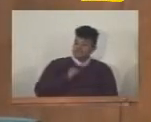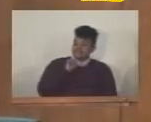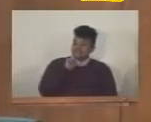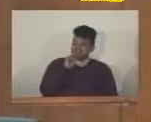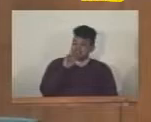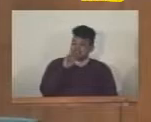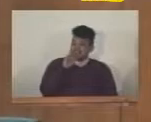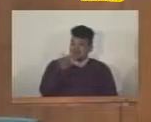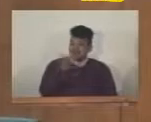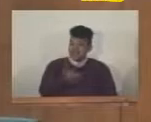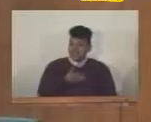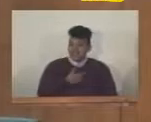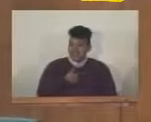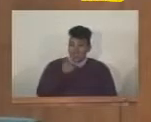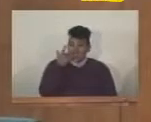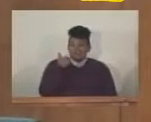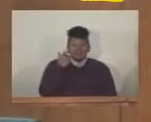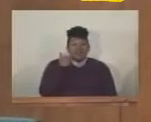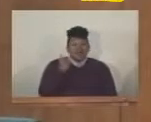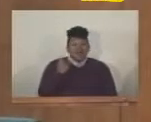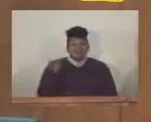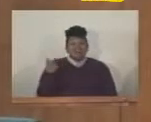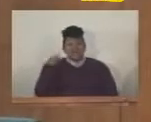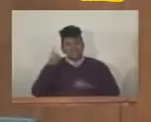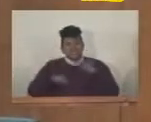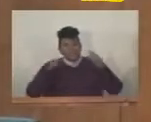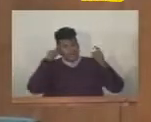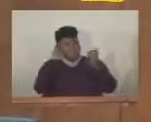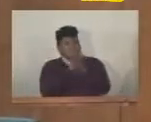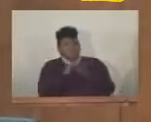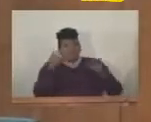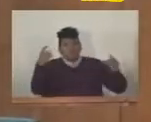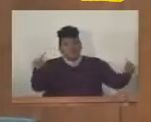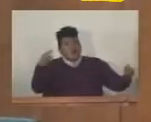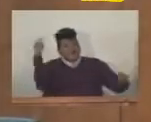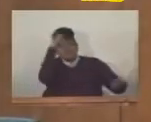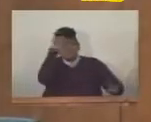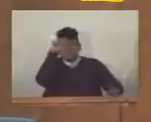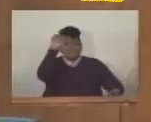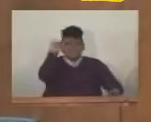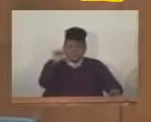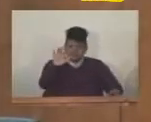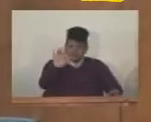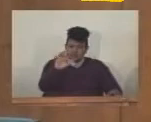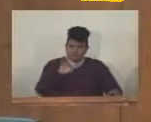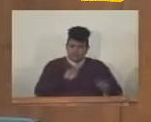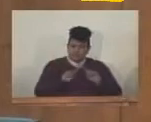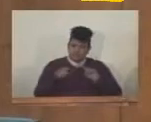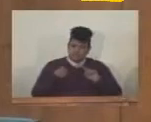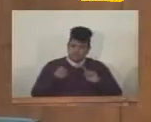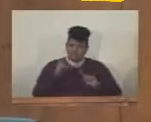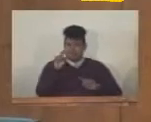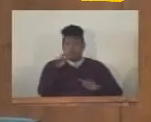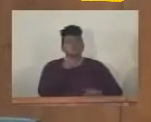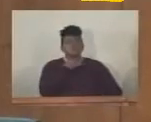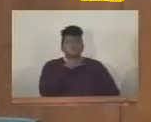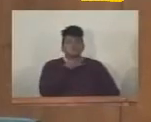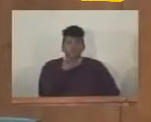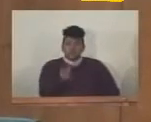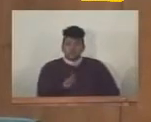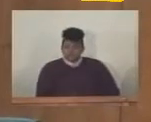therefore, someone who attempts to clamp down, you'll hear someone say, Lord youth, nothing wrong with that. Give him a